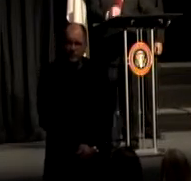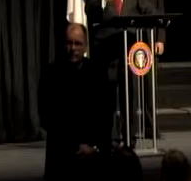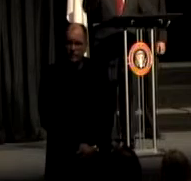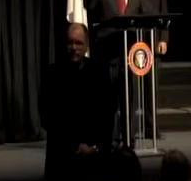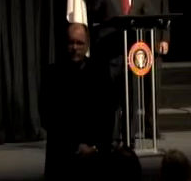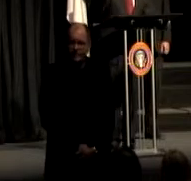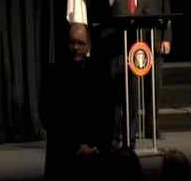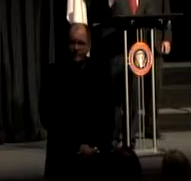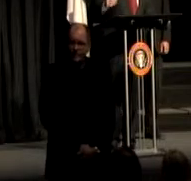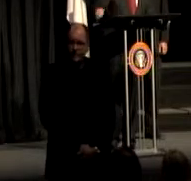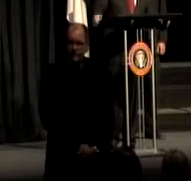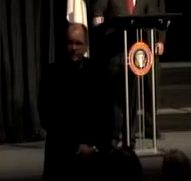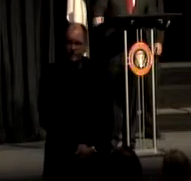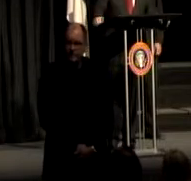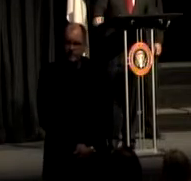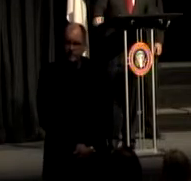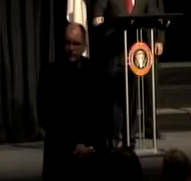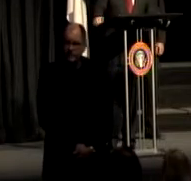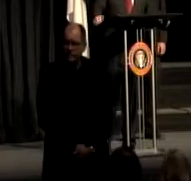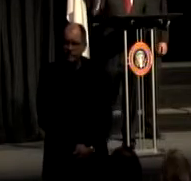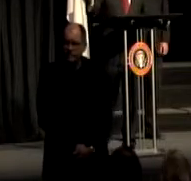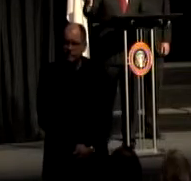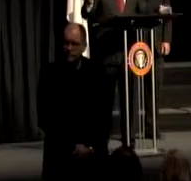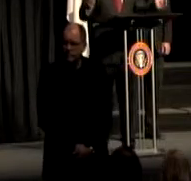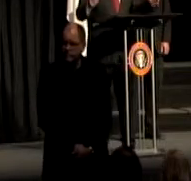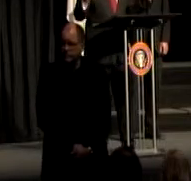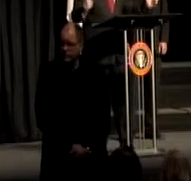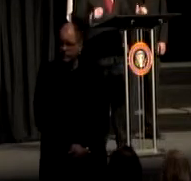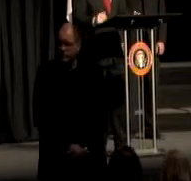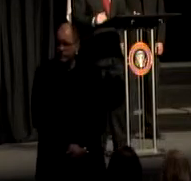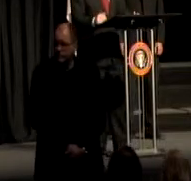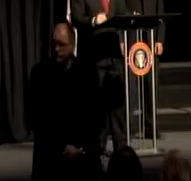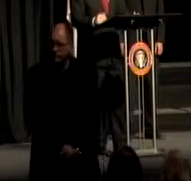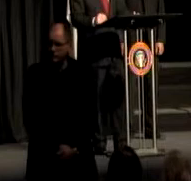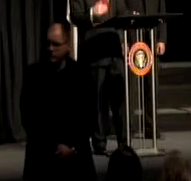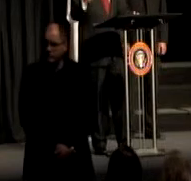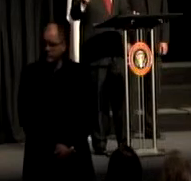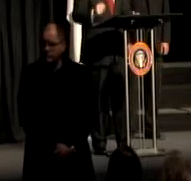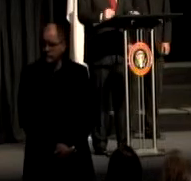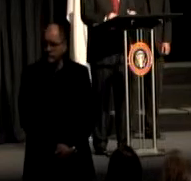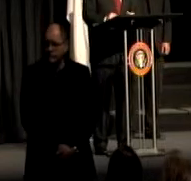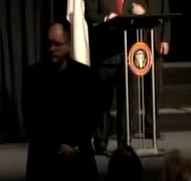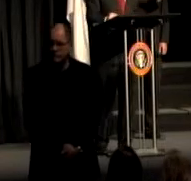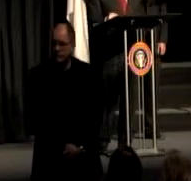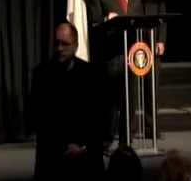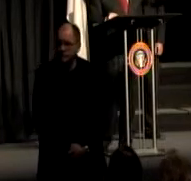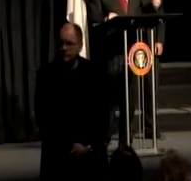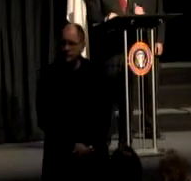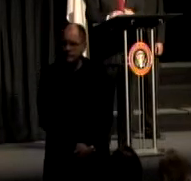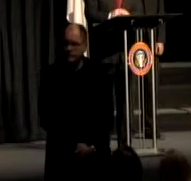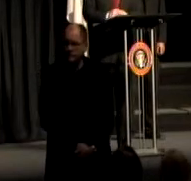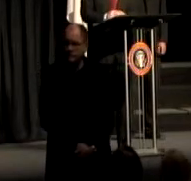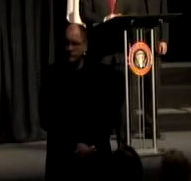place you may not like that anything takes place but if we both say this you know what I may not like that but I